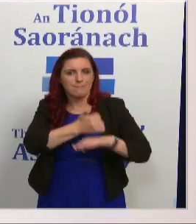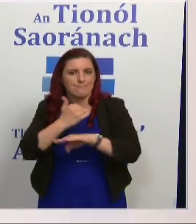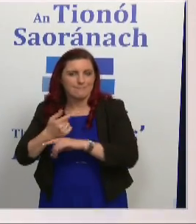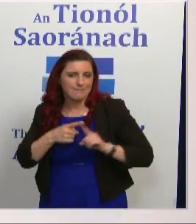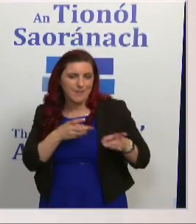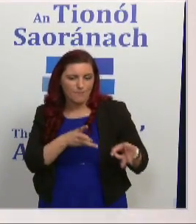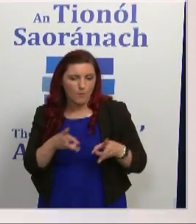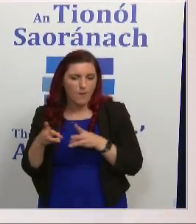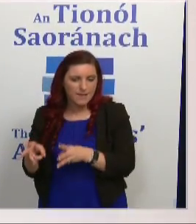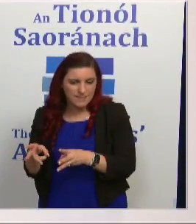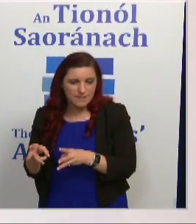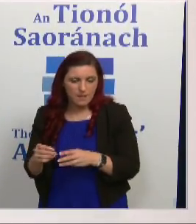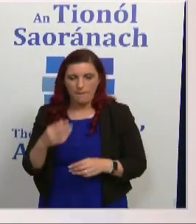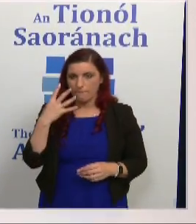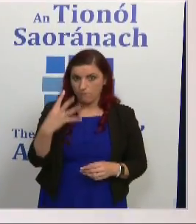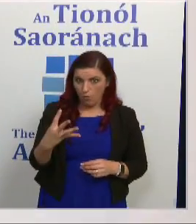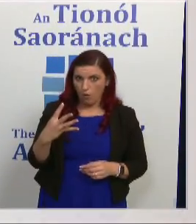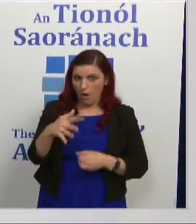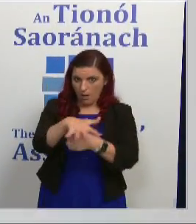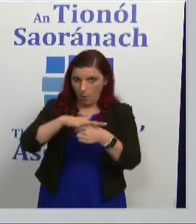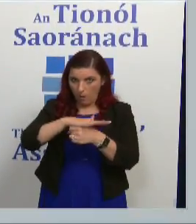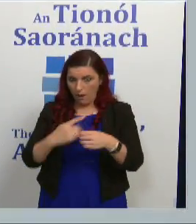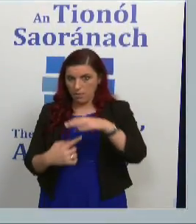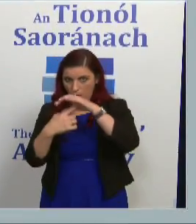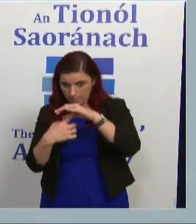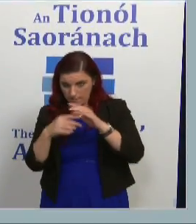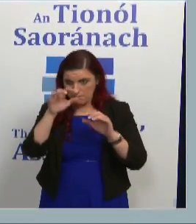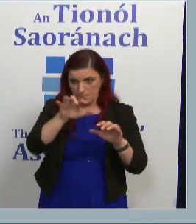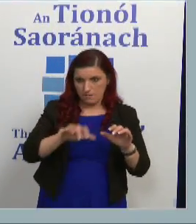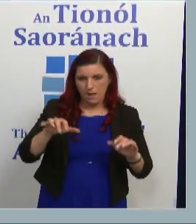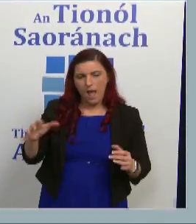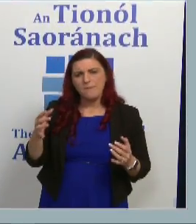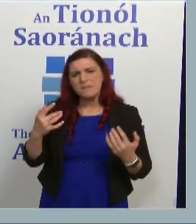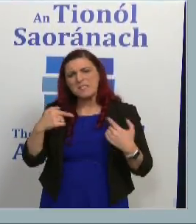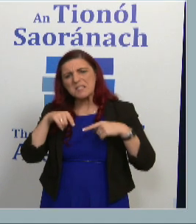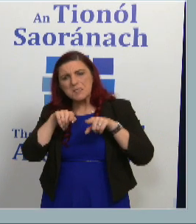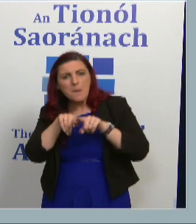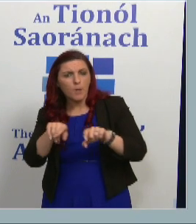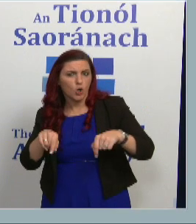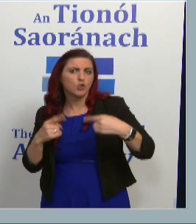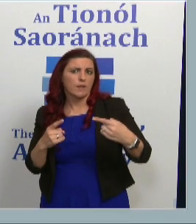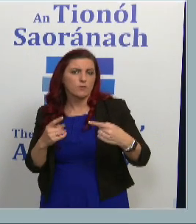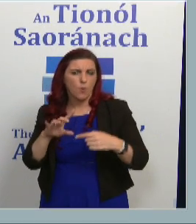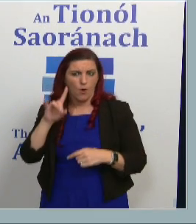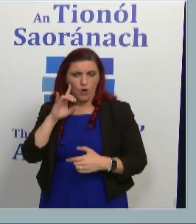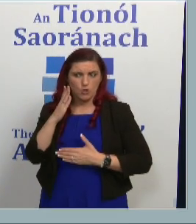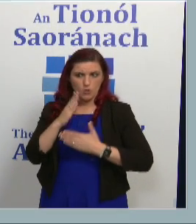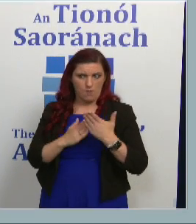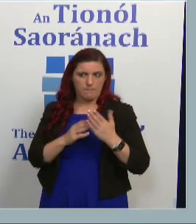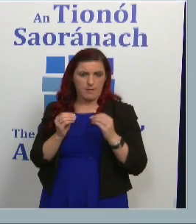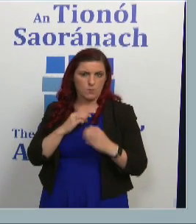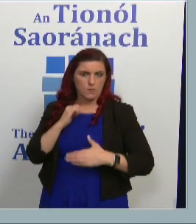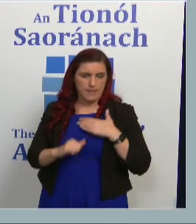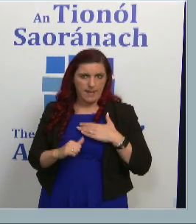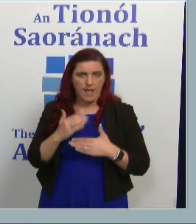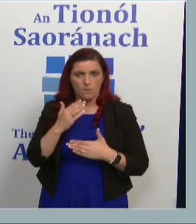by 4 local authorities. All have broadly similar challenges. You've heard some of them articulated here today, and again, some